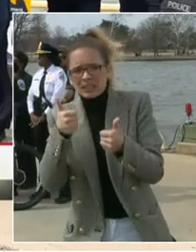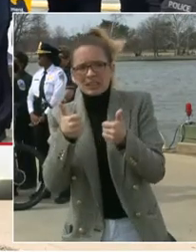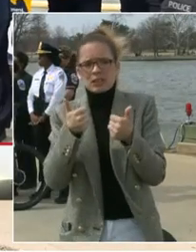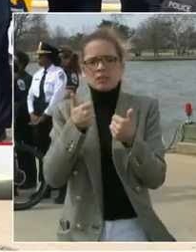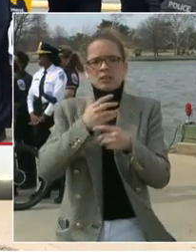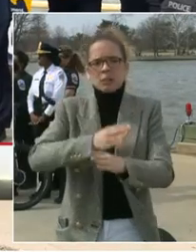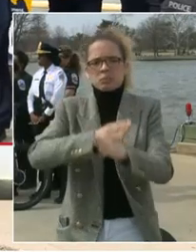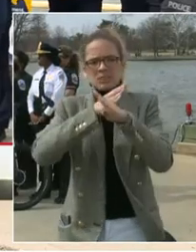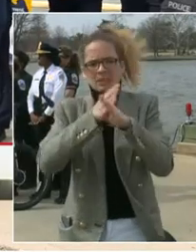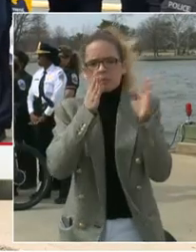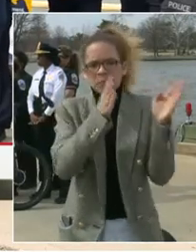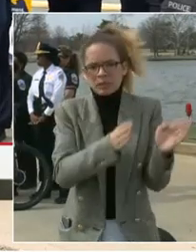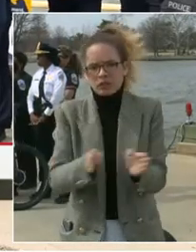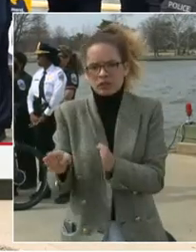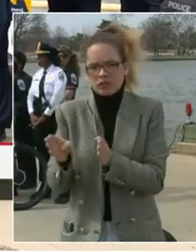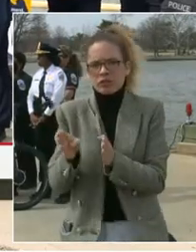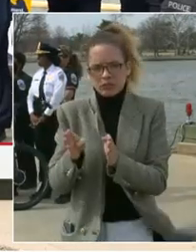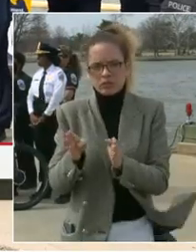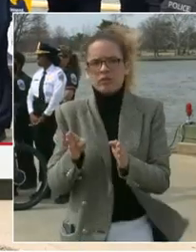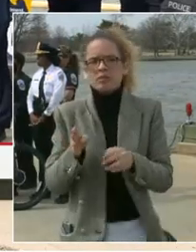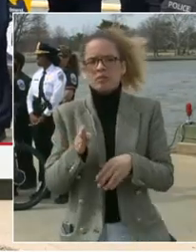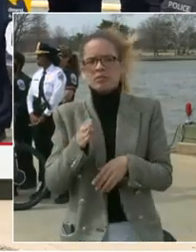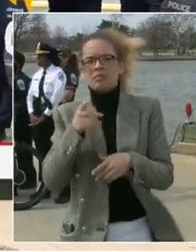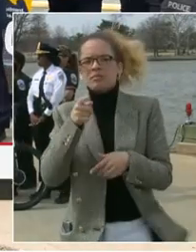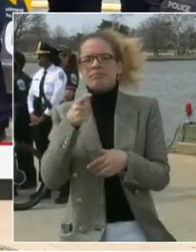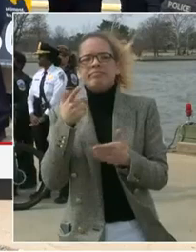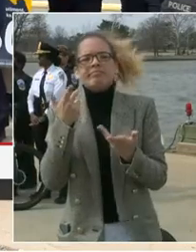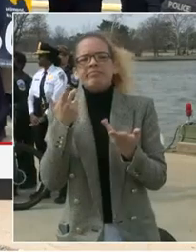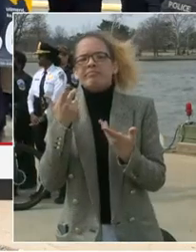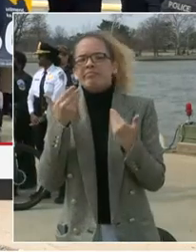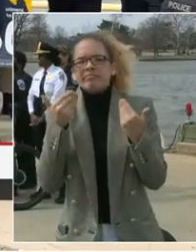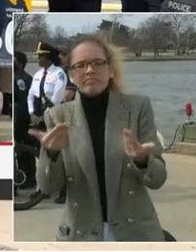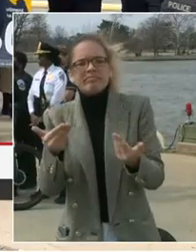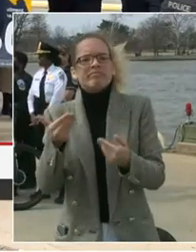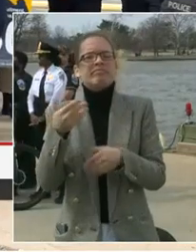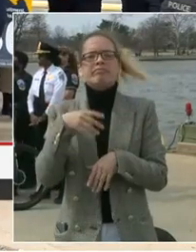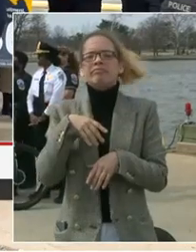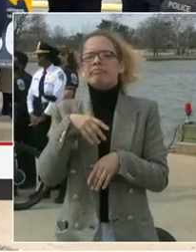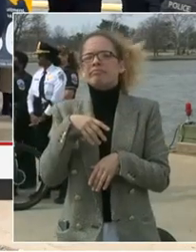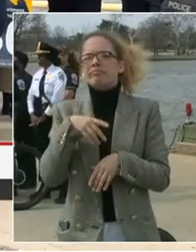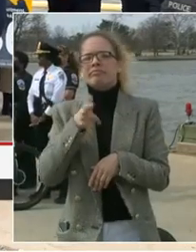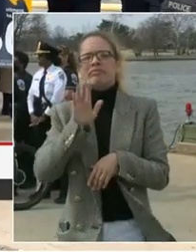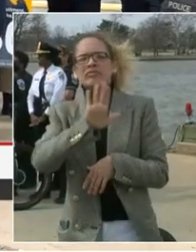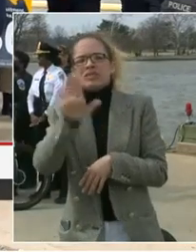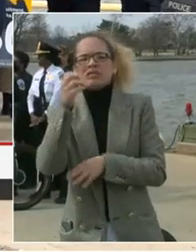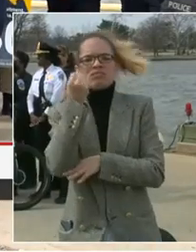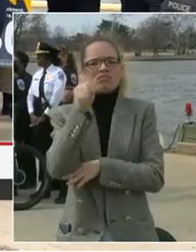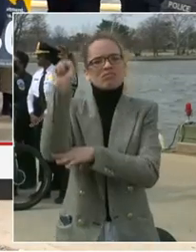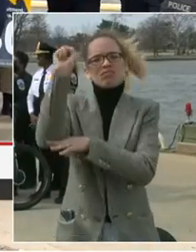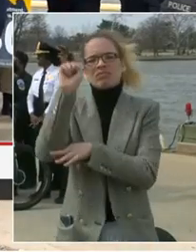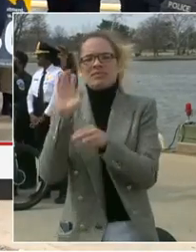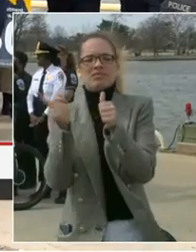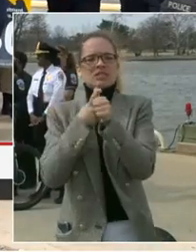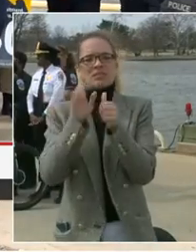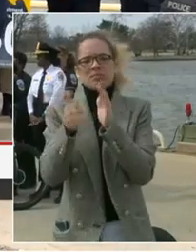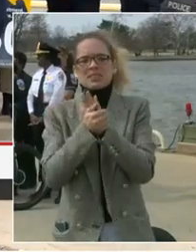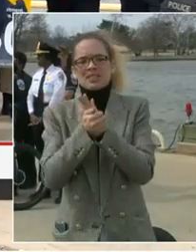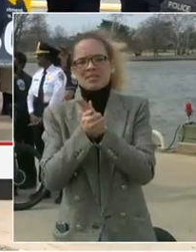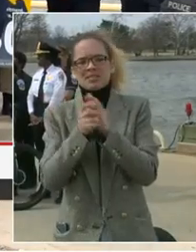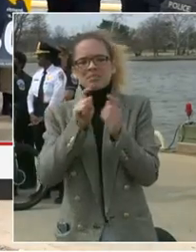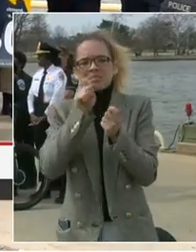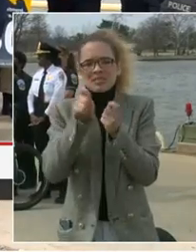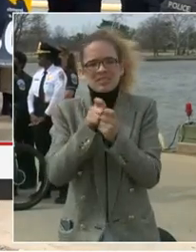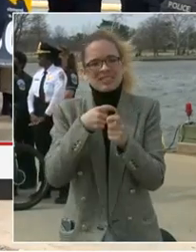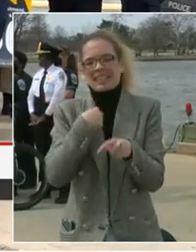peacefully express their First Amendment freedoms in the District of Columbia, but there are just certain things that we're not